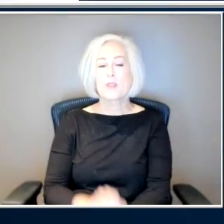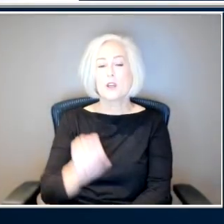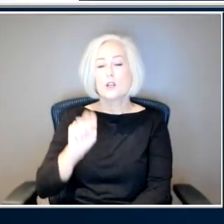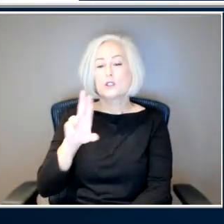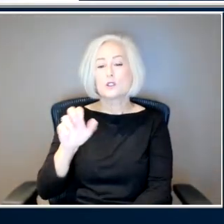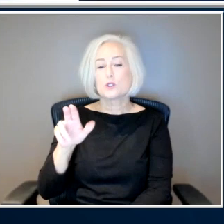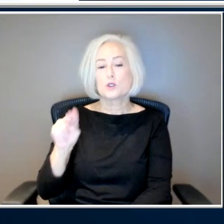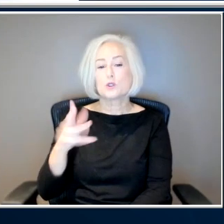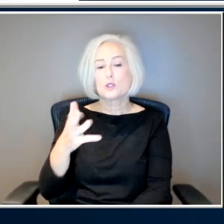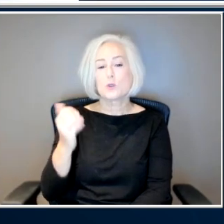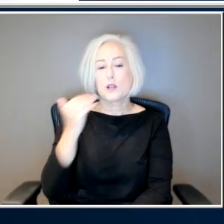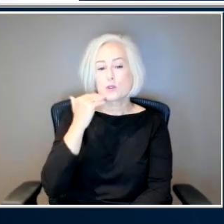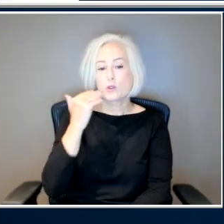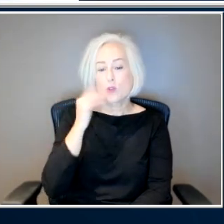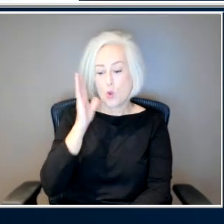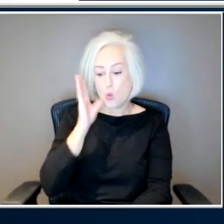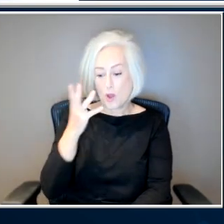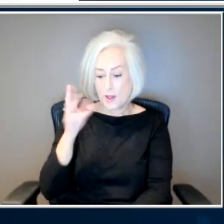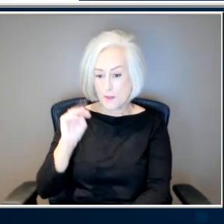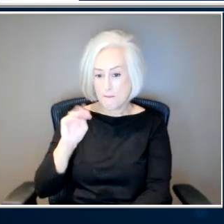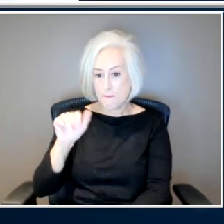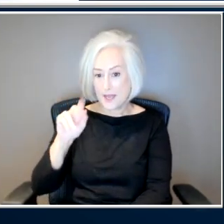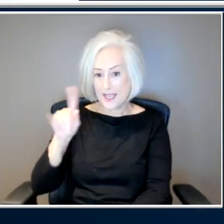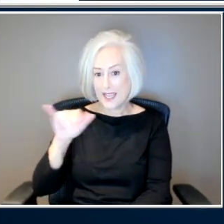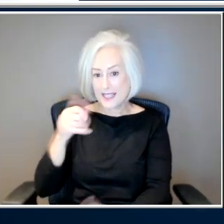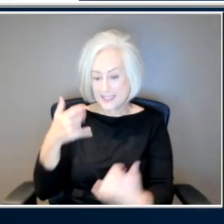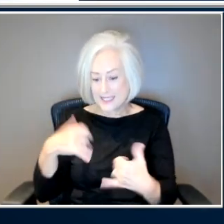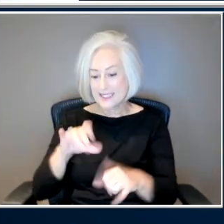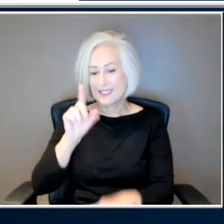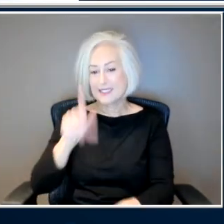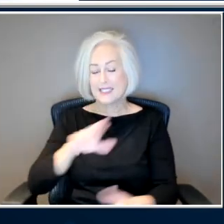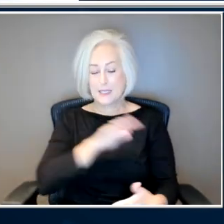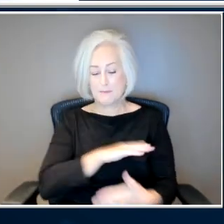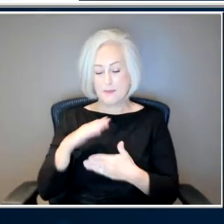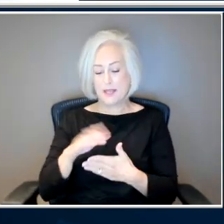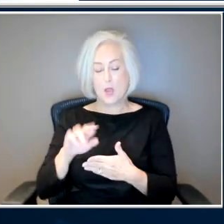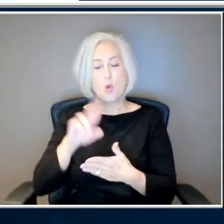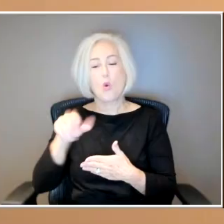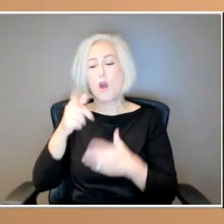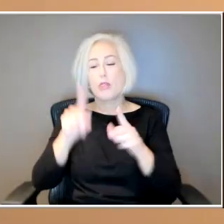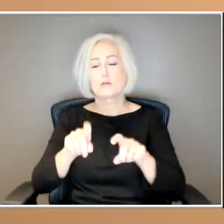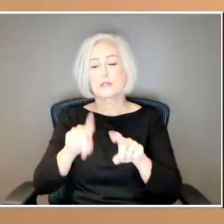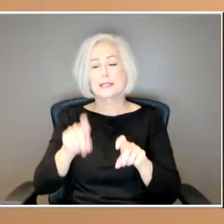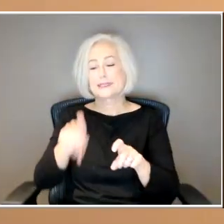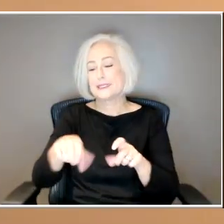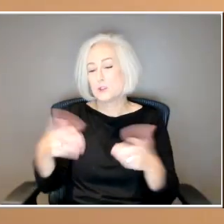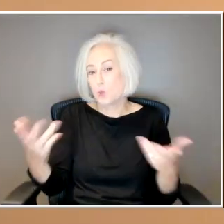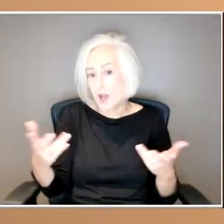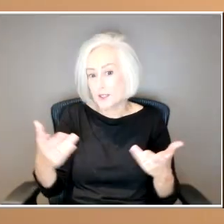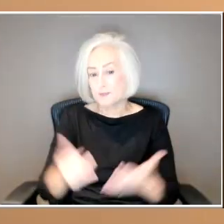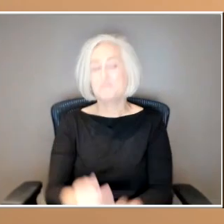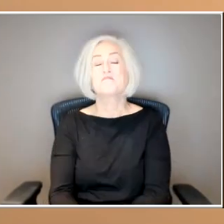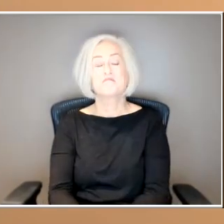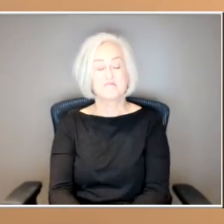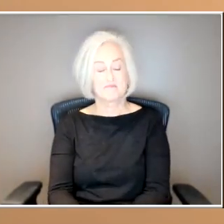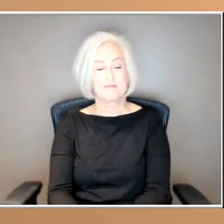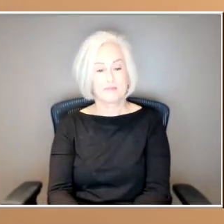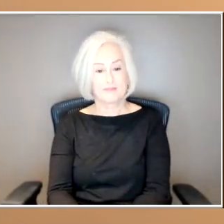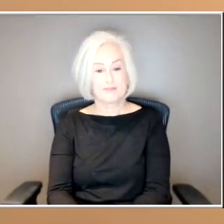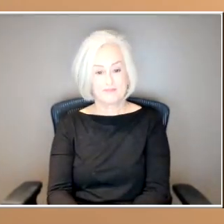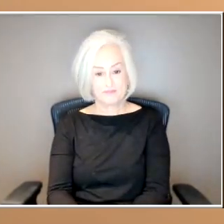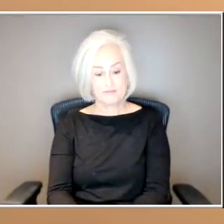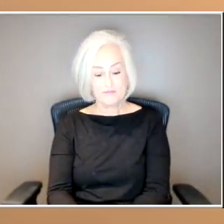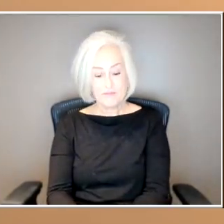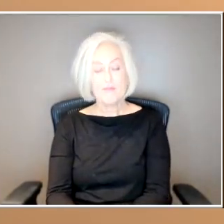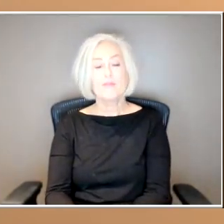need to get mammograms, or what other screening might she need in the future. great question. After someone undergoes